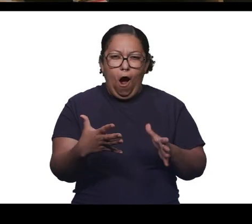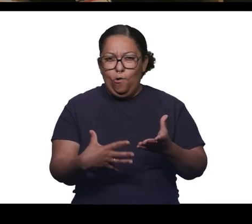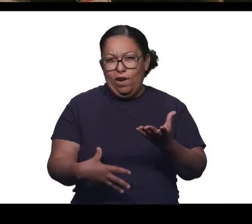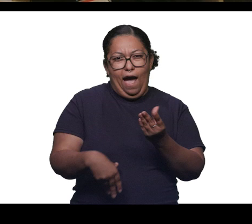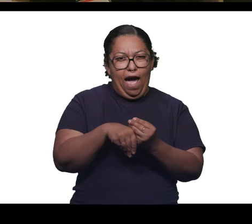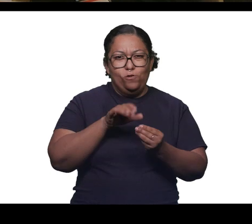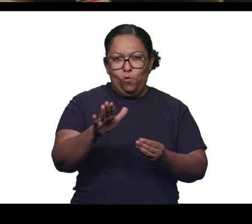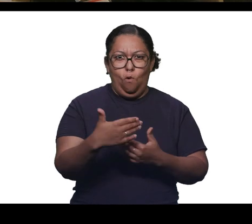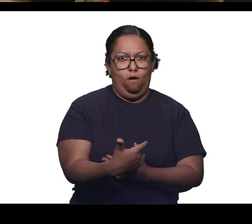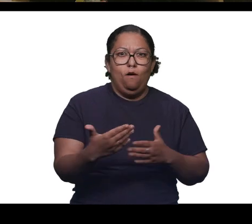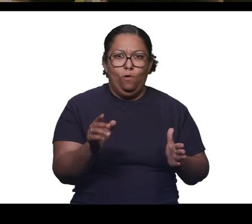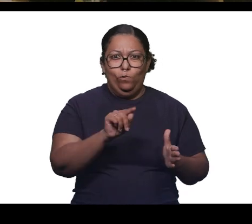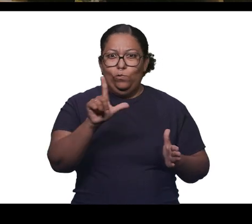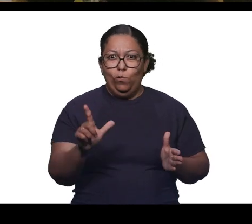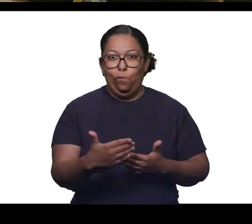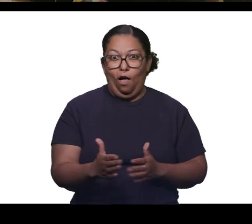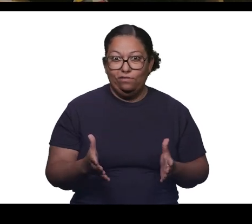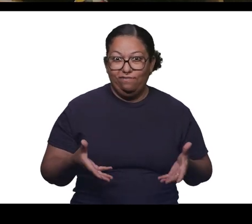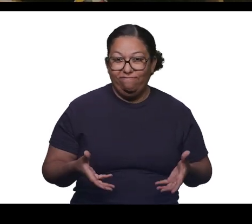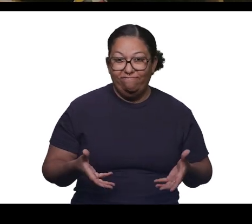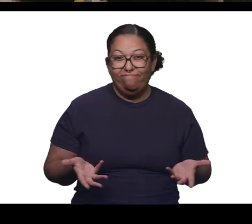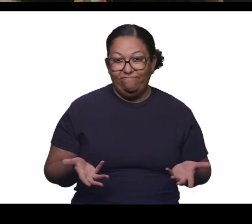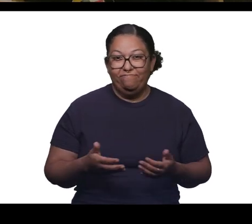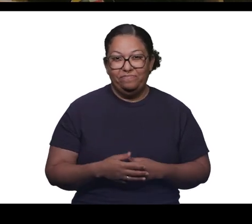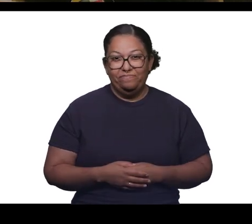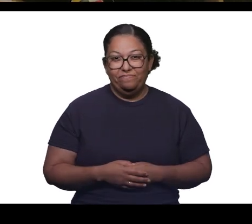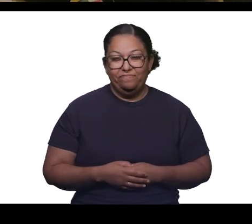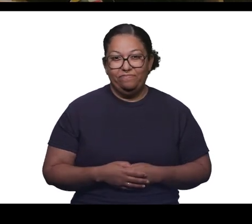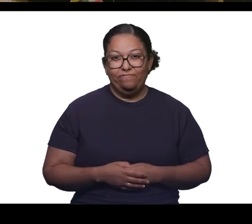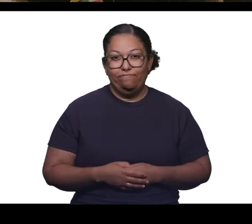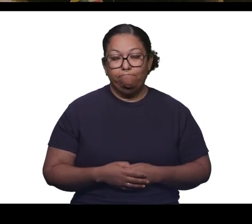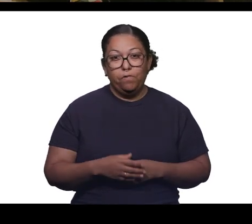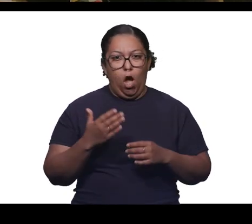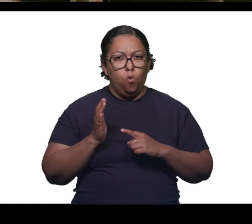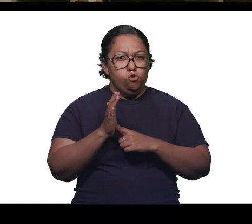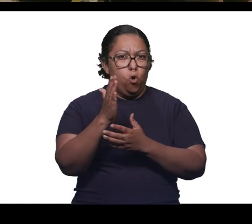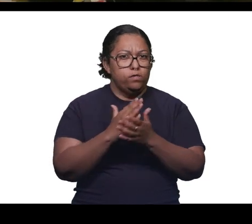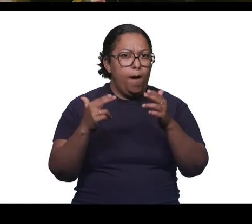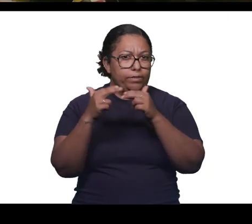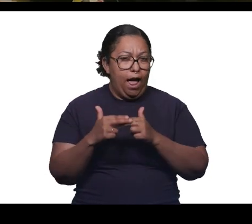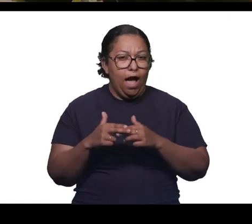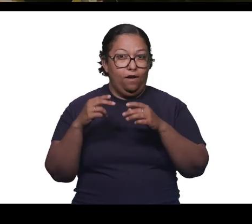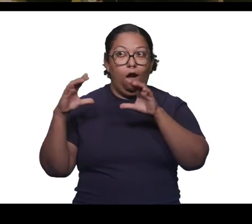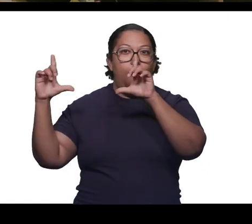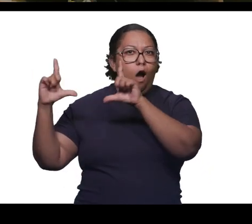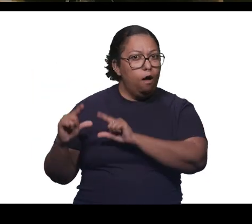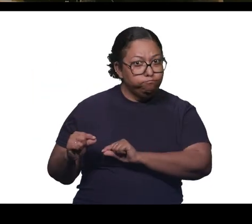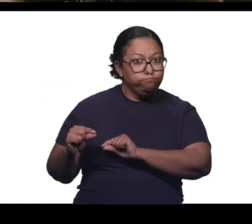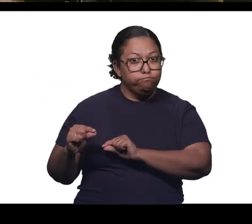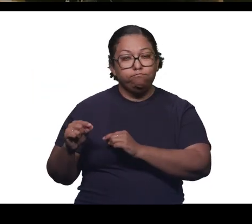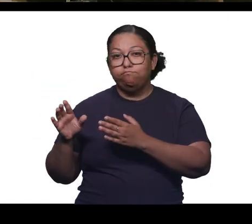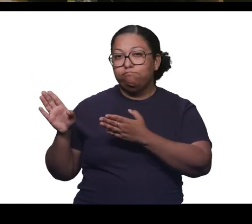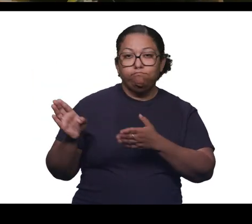toolbox. And I'll show some slides, but then I'll get us off the PowerPoint slides and actually show you some picture